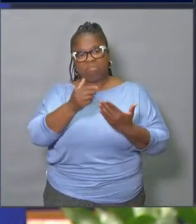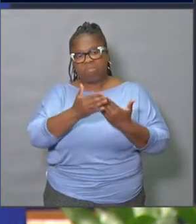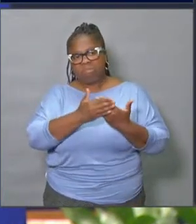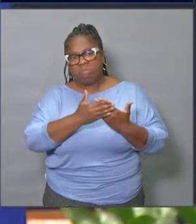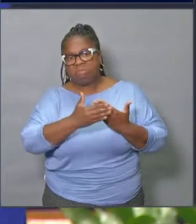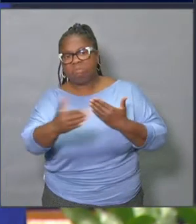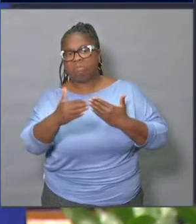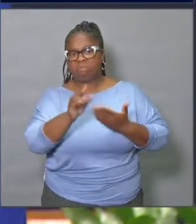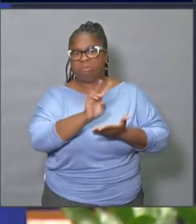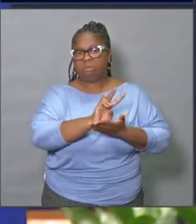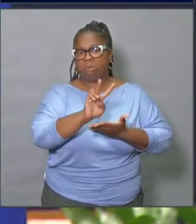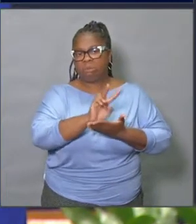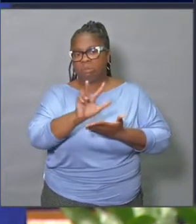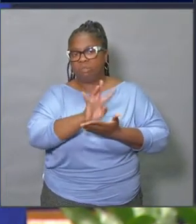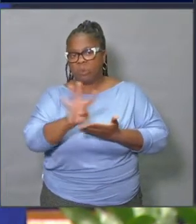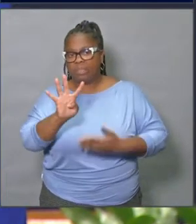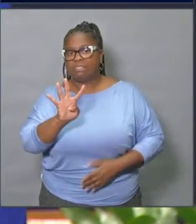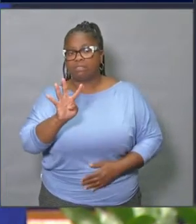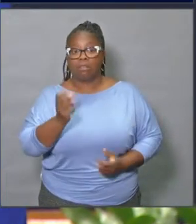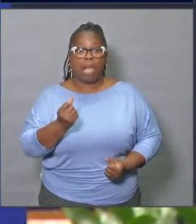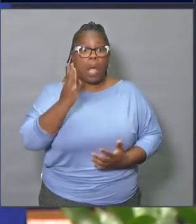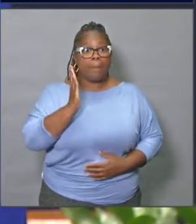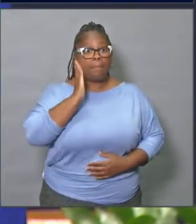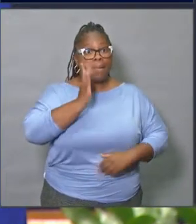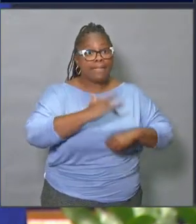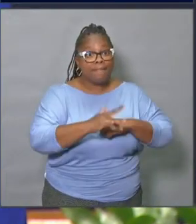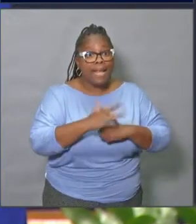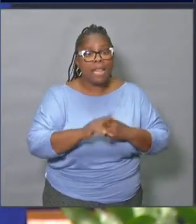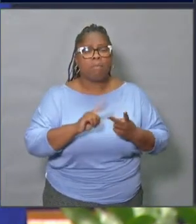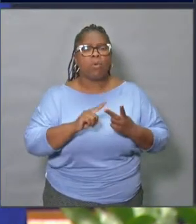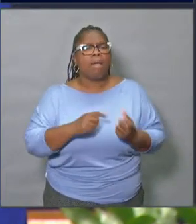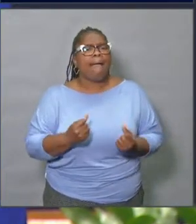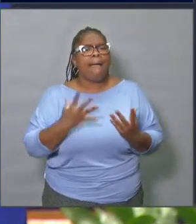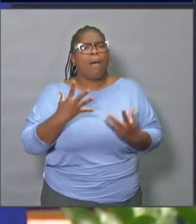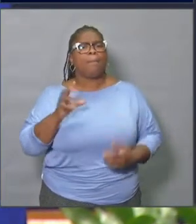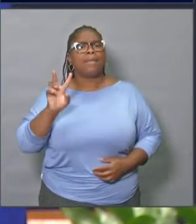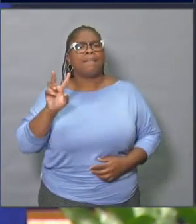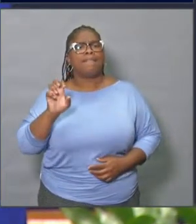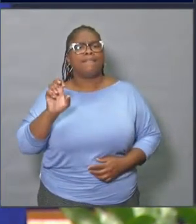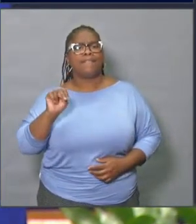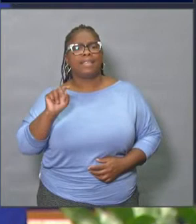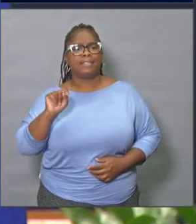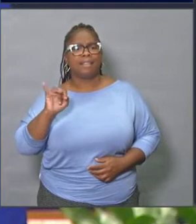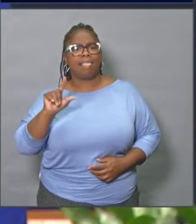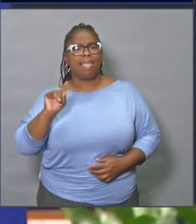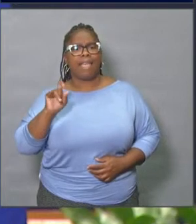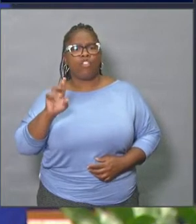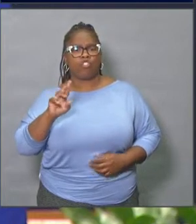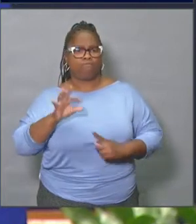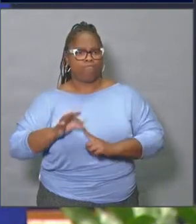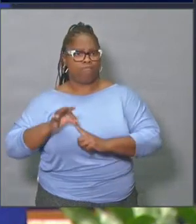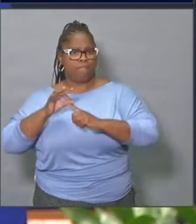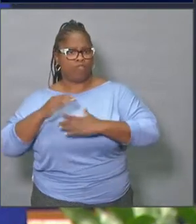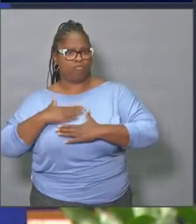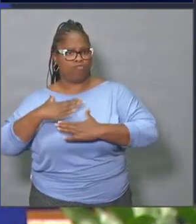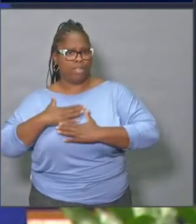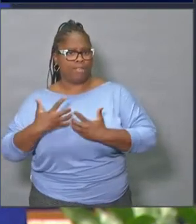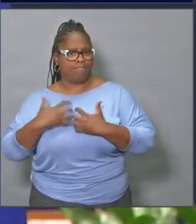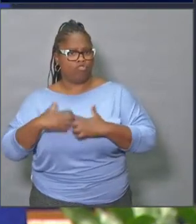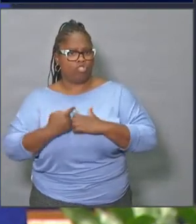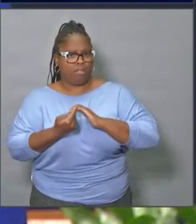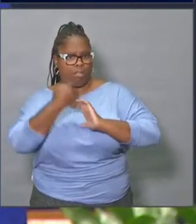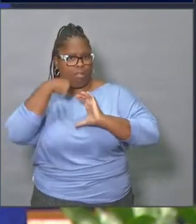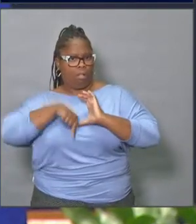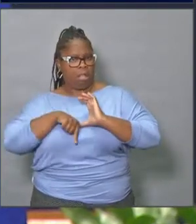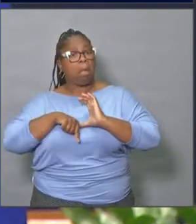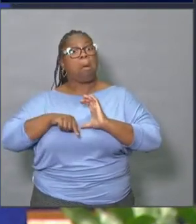of hospital beds and the number of ventilators across the county continues to be adequate, according to the current projections, to